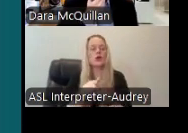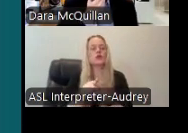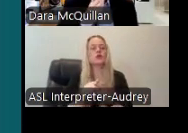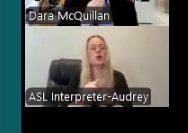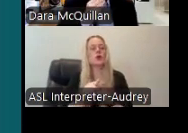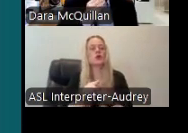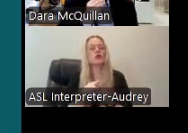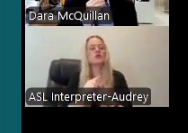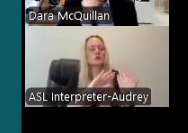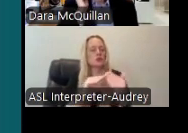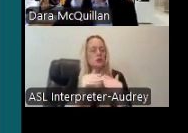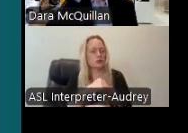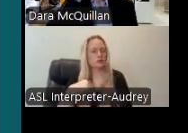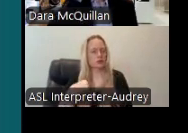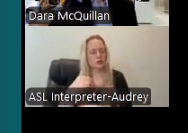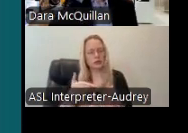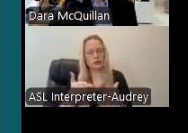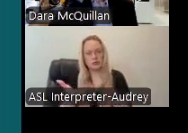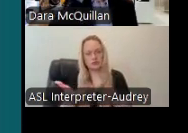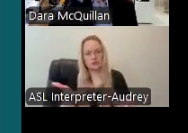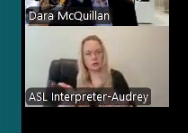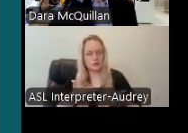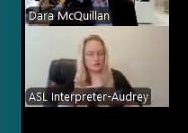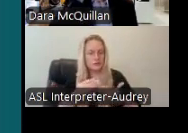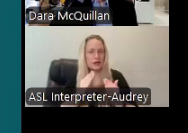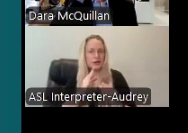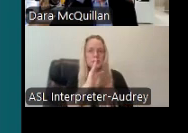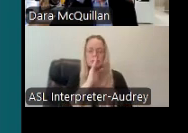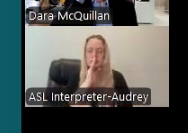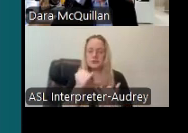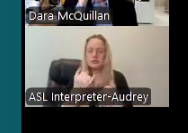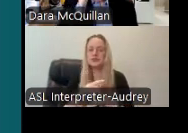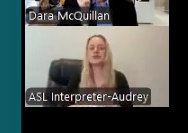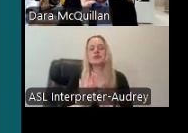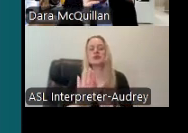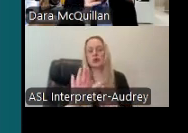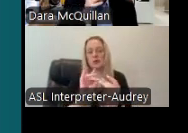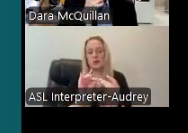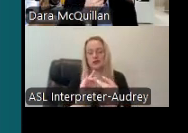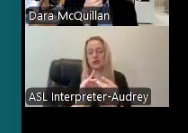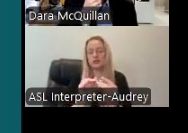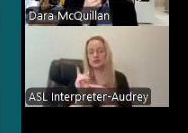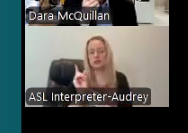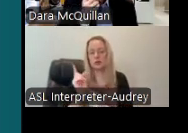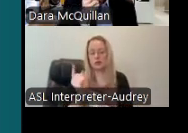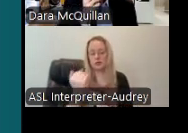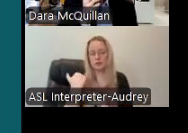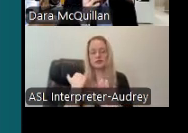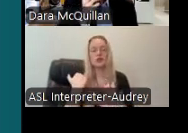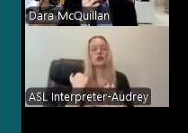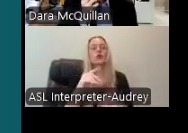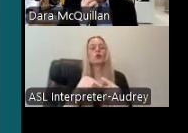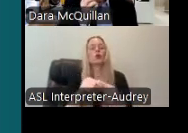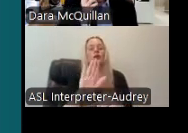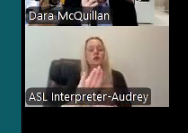are invited to speak. As I mentioned just a second ago, when it's your time to